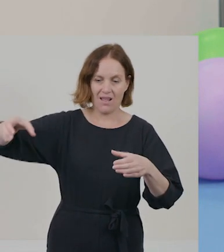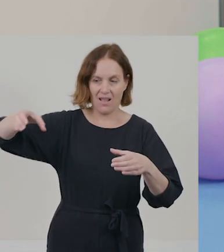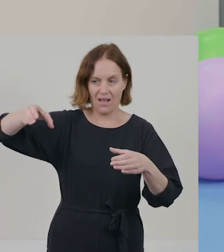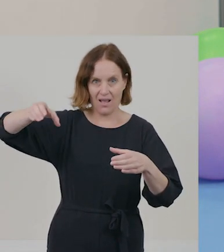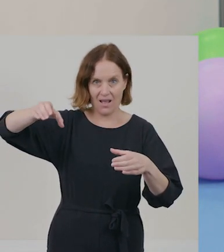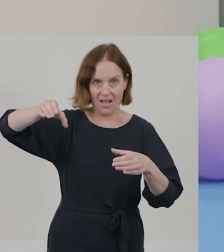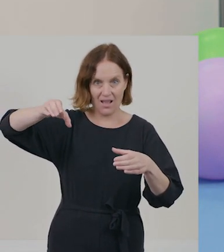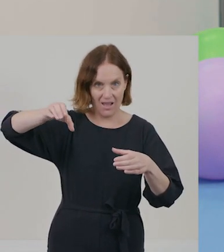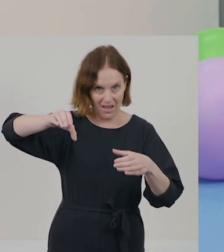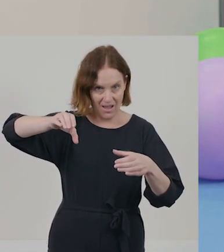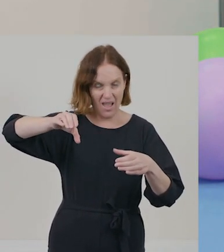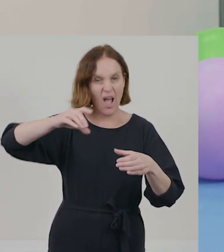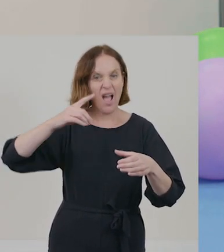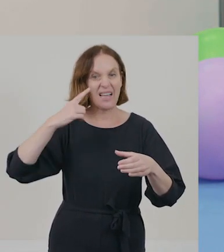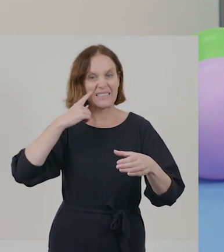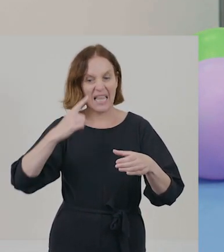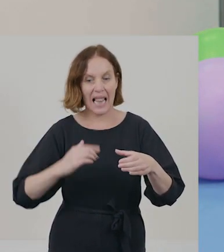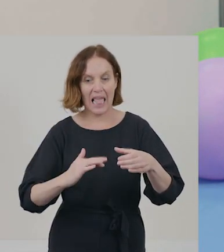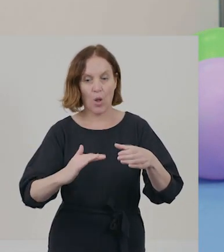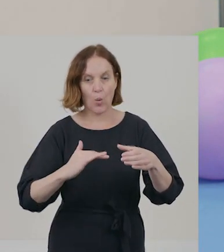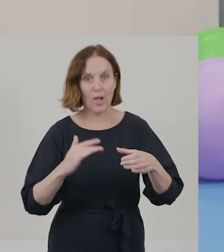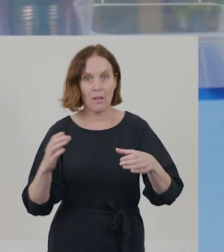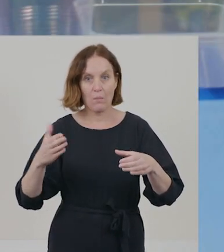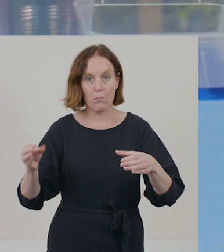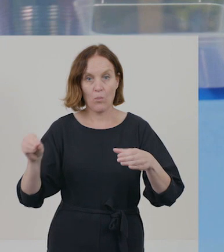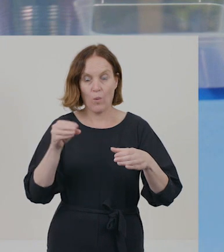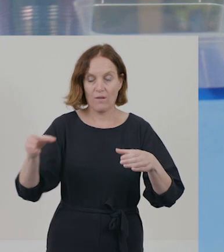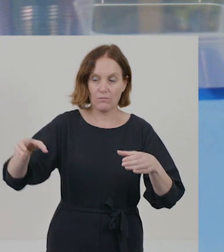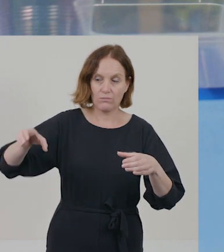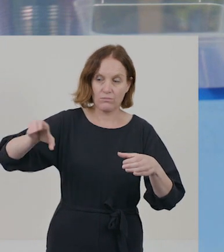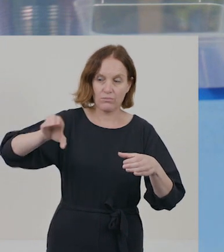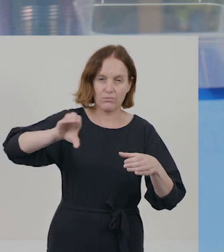We're looking to see if the liquid moves in a steady stream.